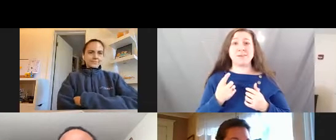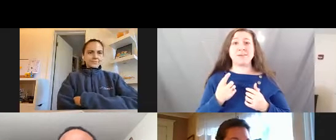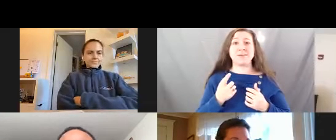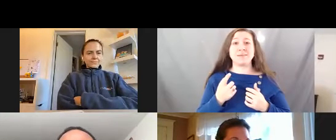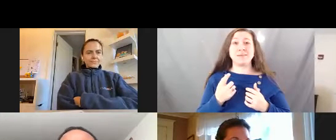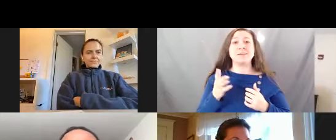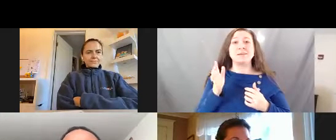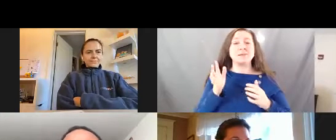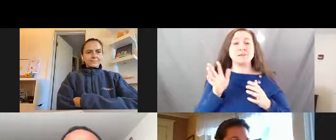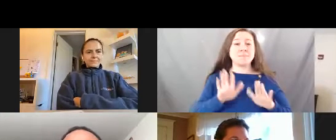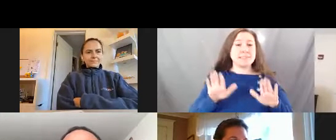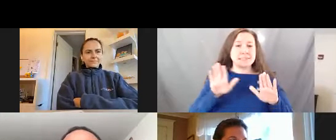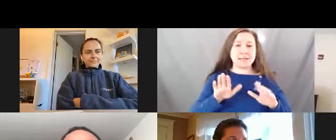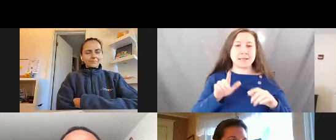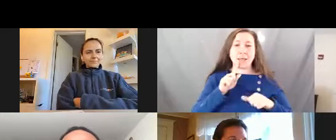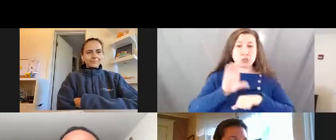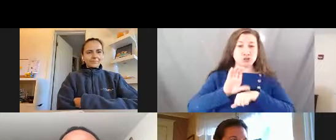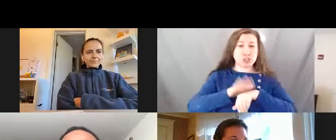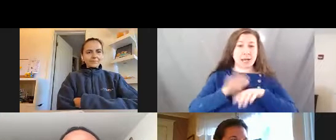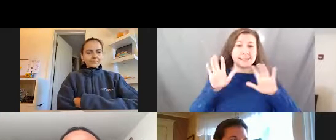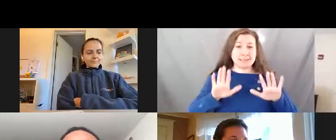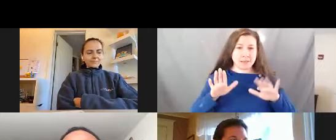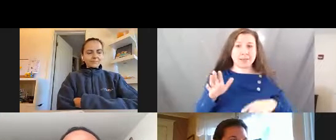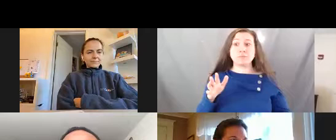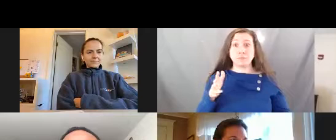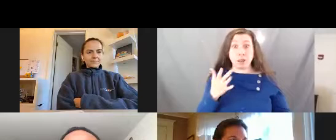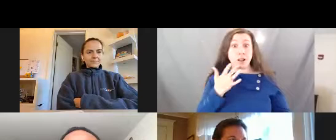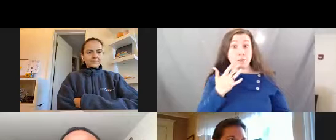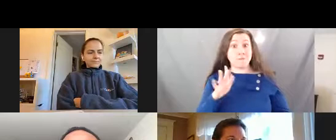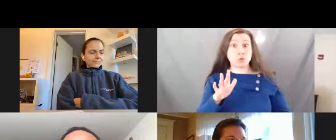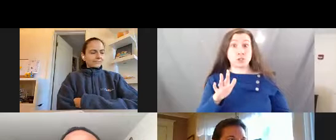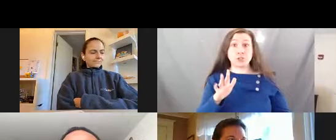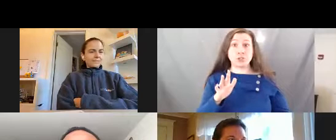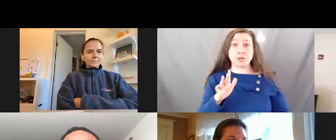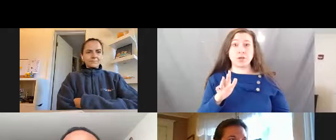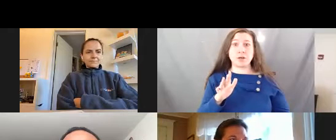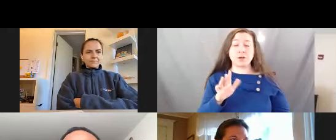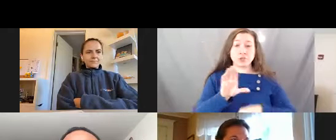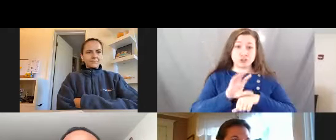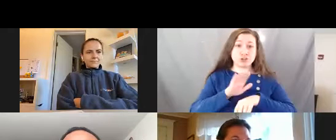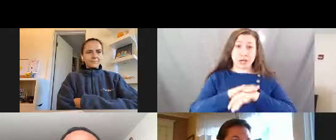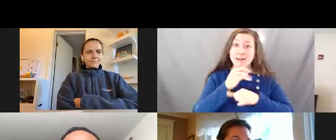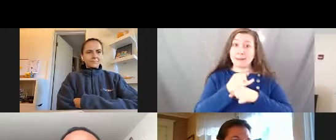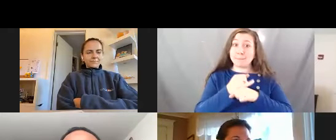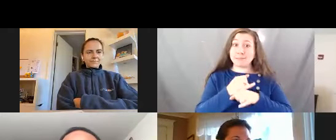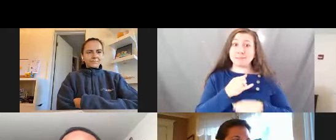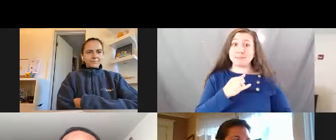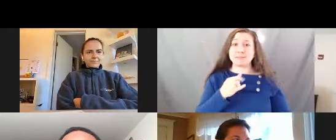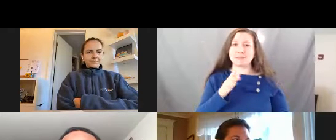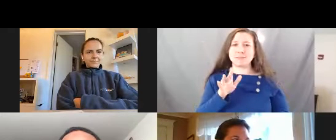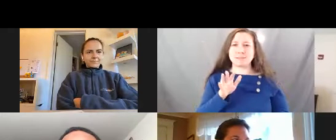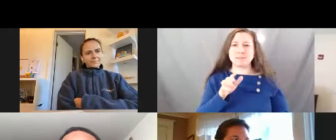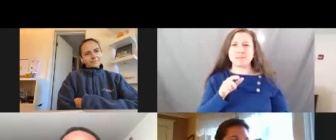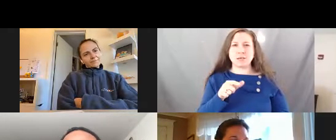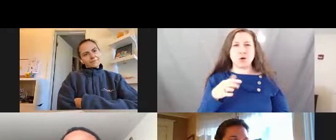Sunday, the church on Sundays. So there was fortunately a church on campus. There's a